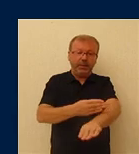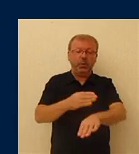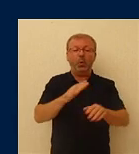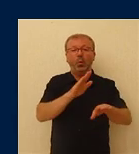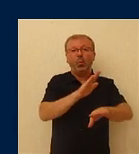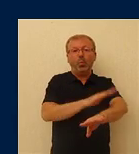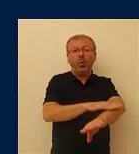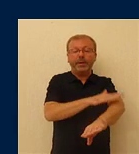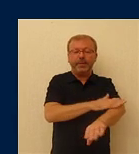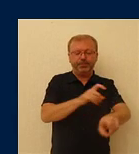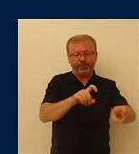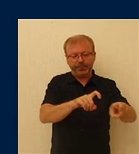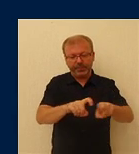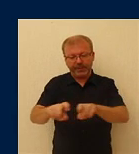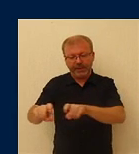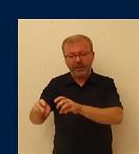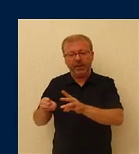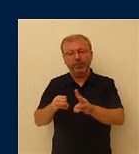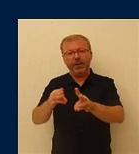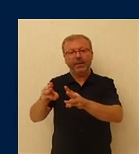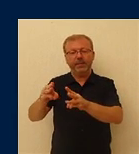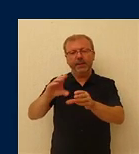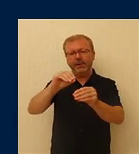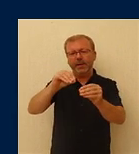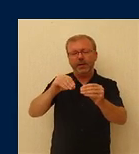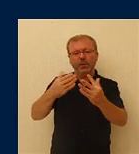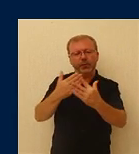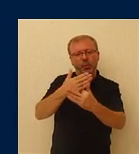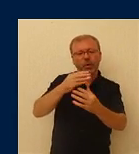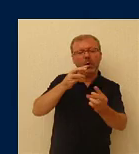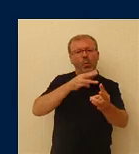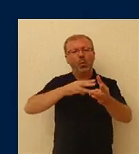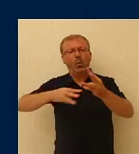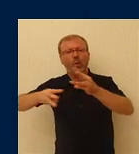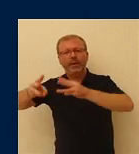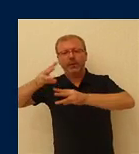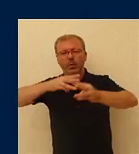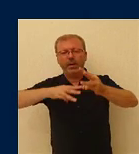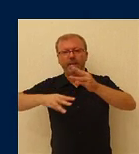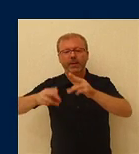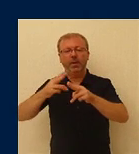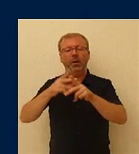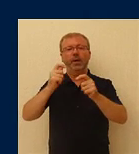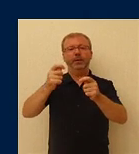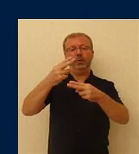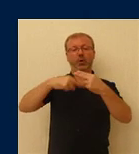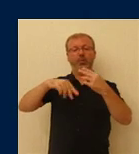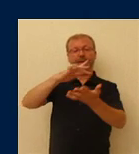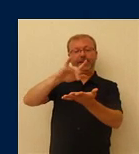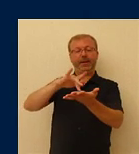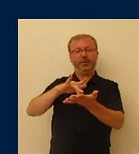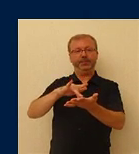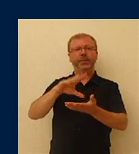through winding ways until you come to the center. Take your time with the walk.